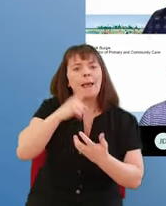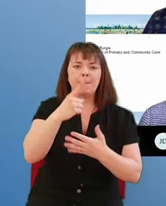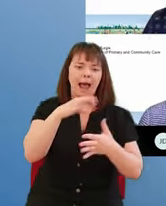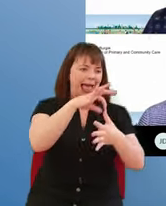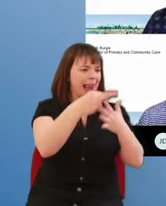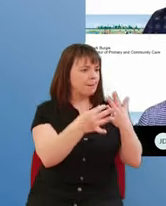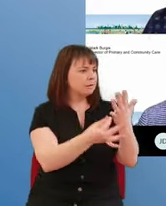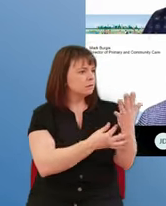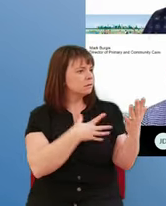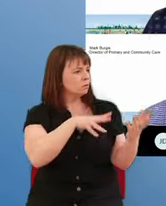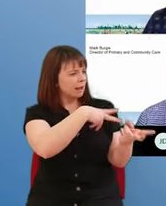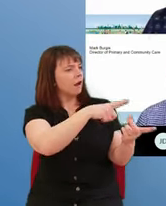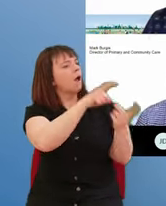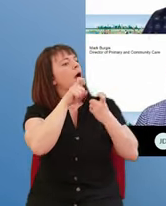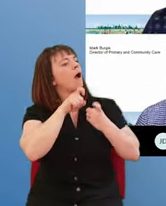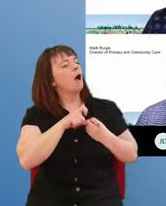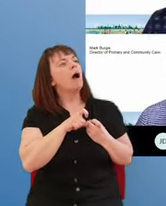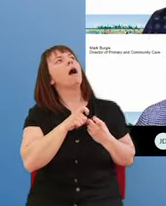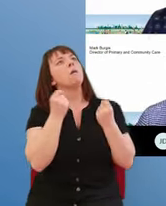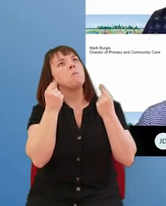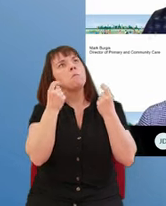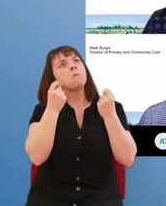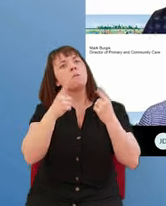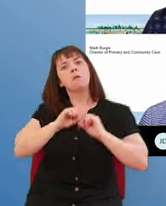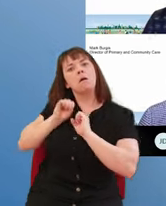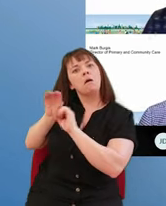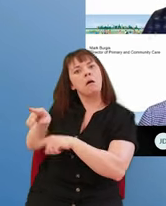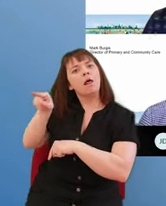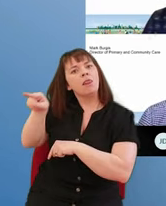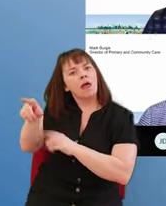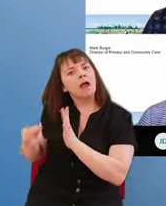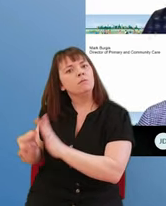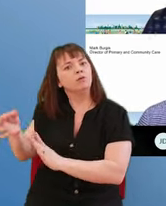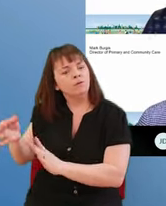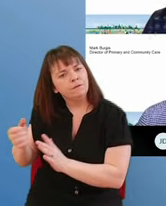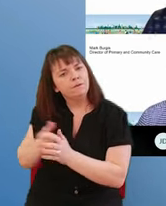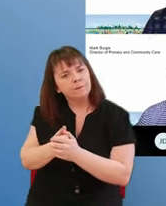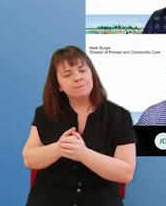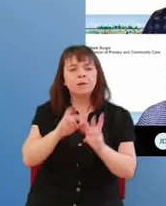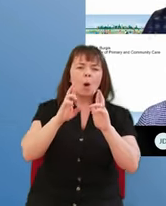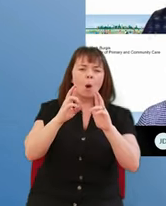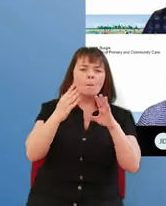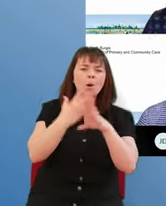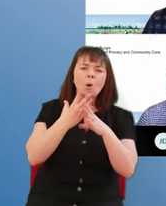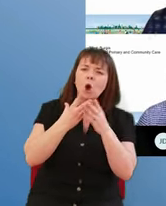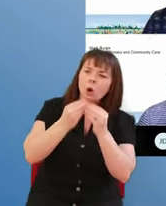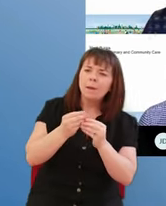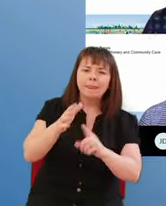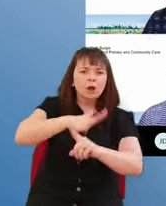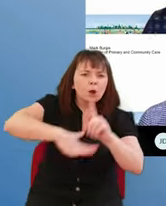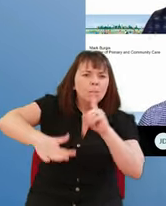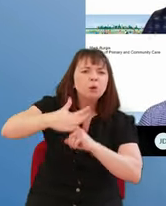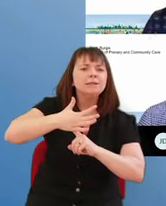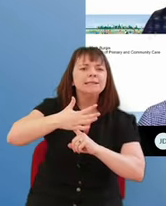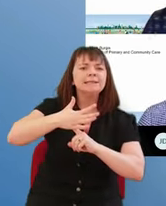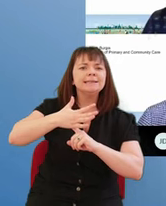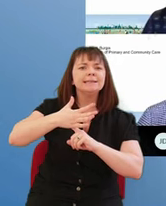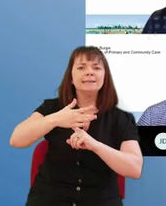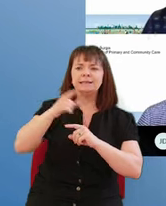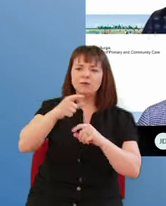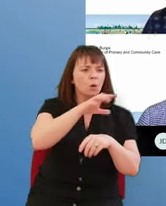communities of practice effectively built around neighbourhoods in order to build a sort of mutual support framework in the hope that we can